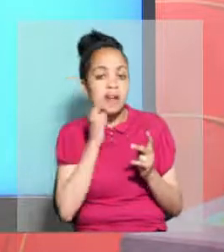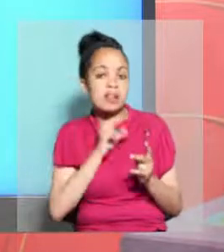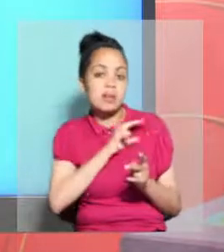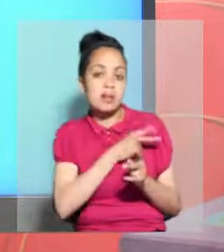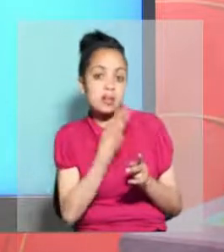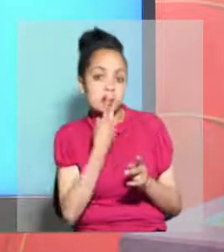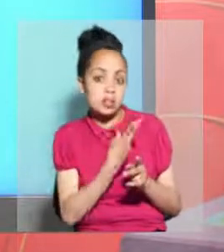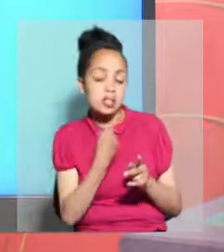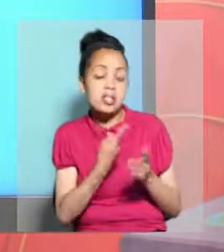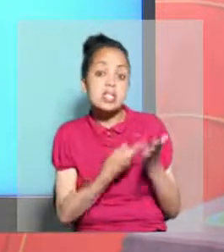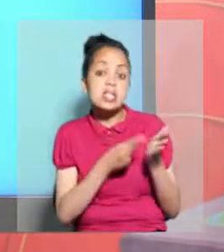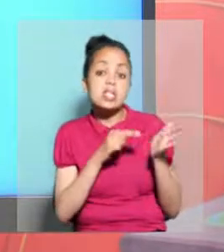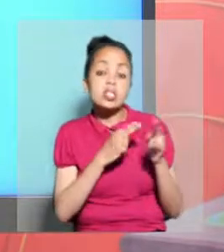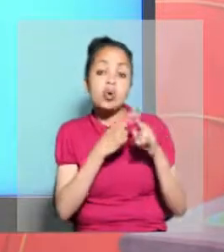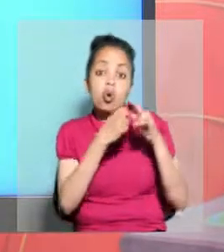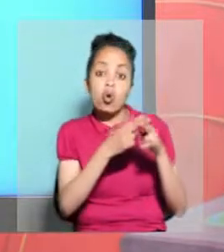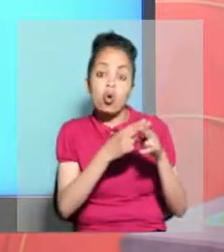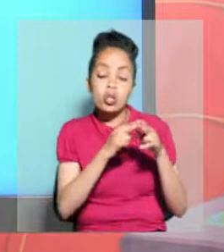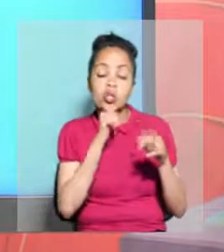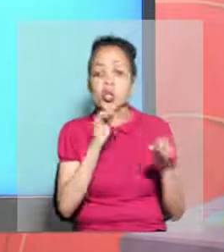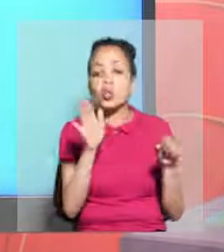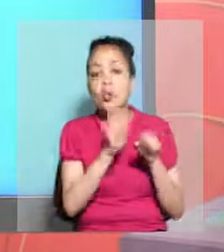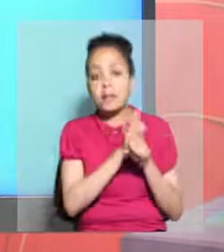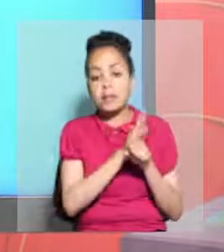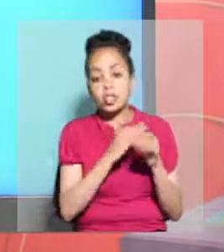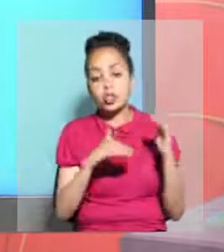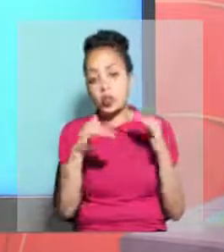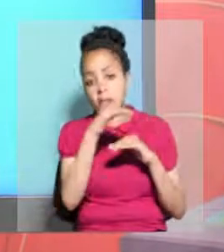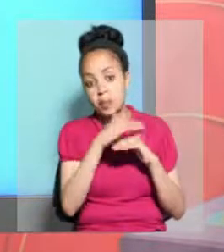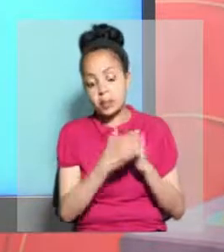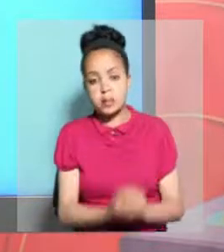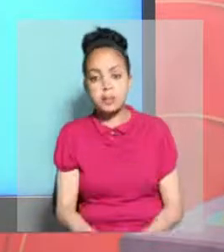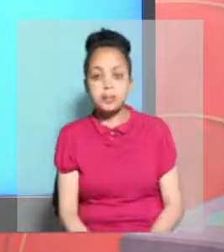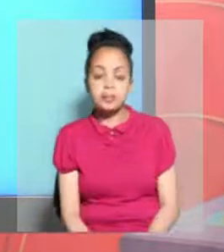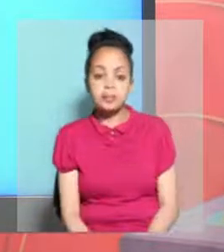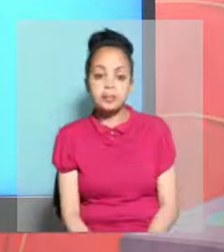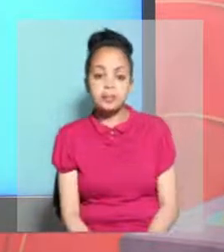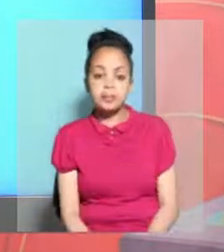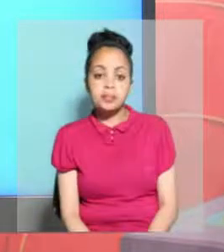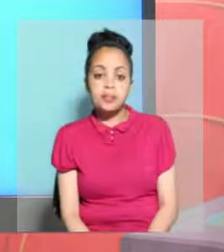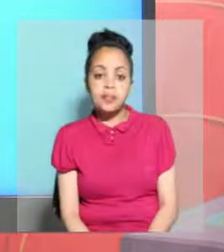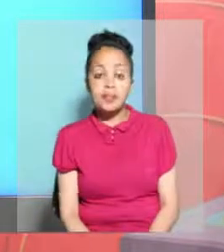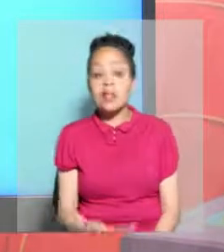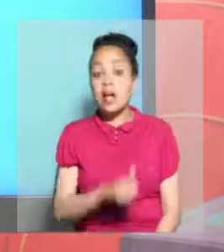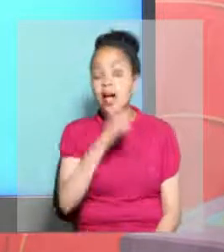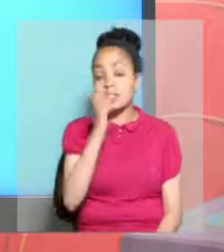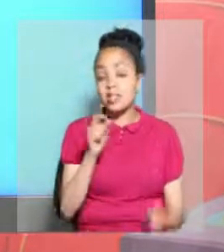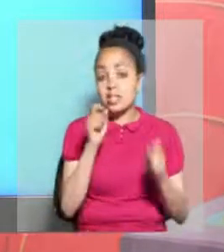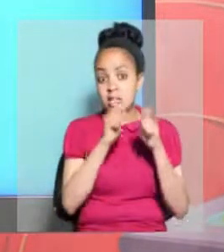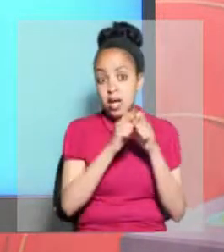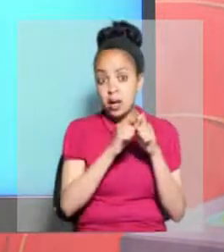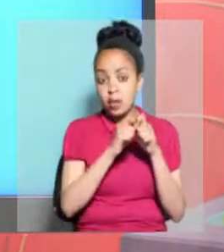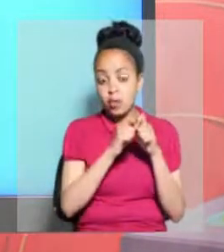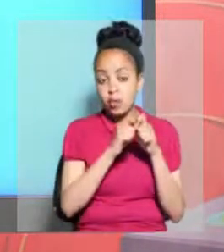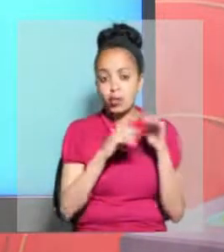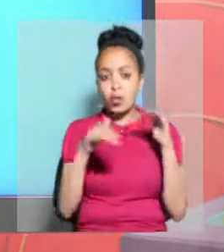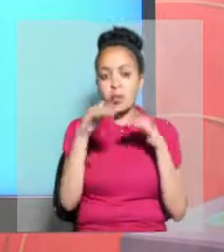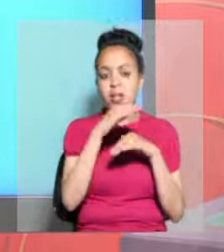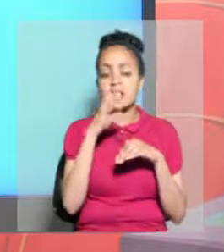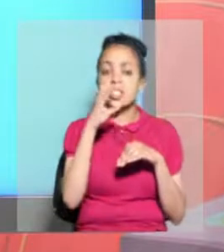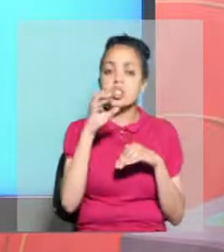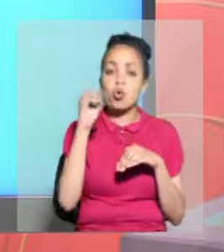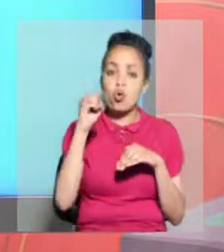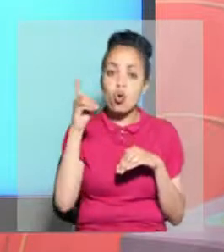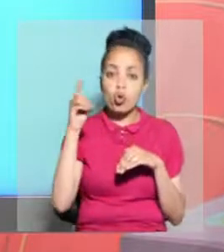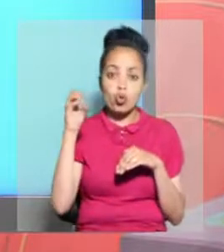called incomplete dominance. The another type of dominance is codominance. When we